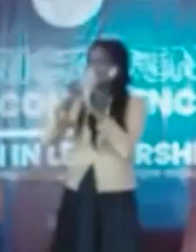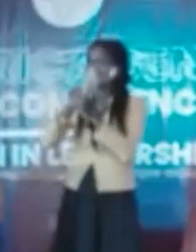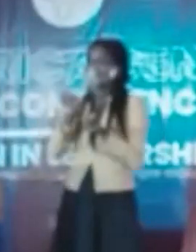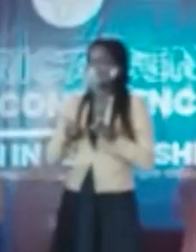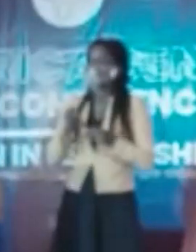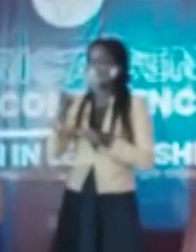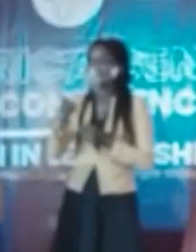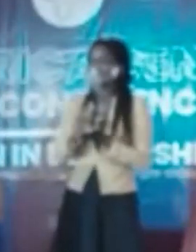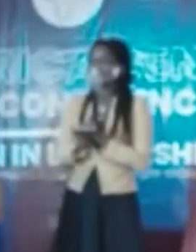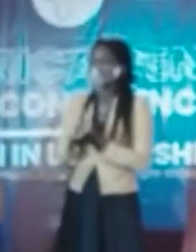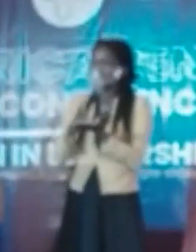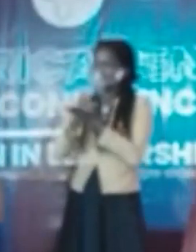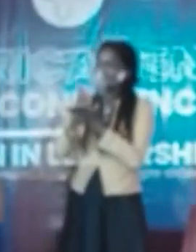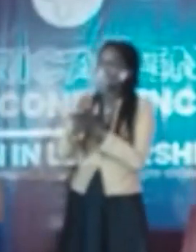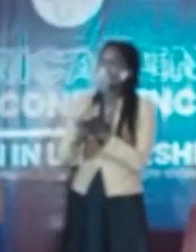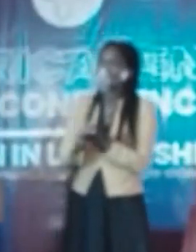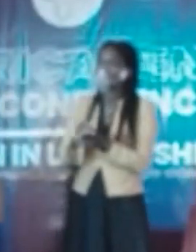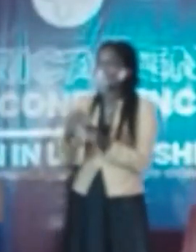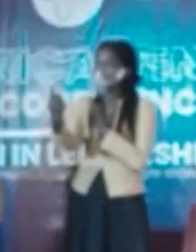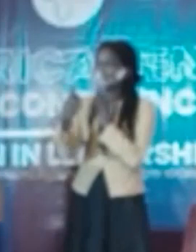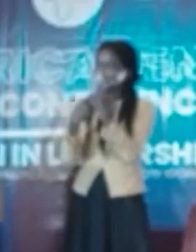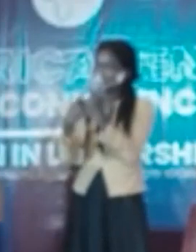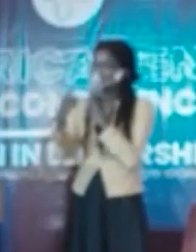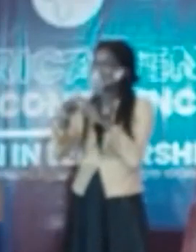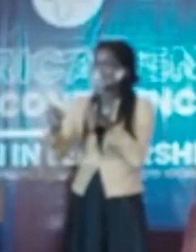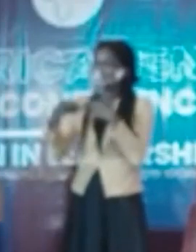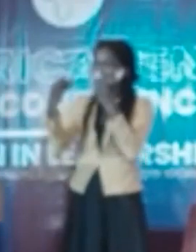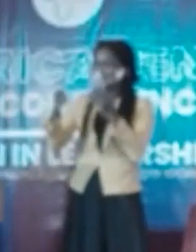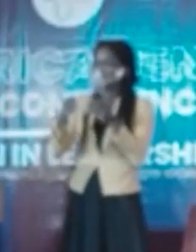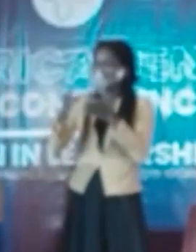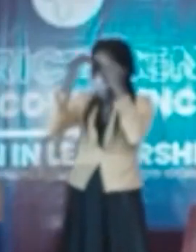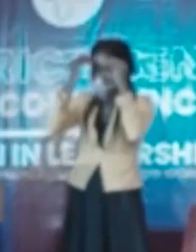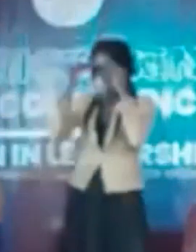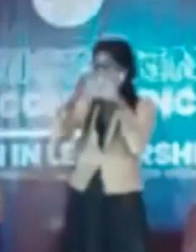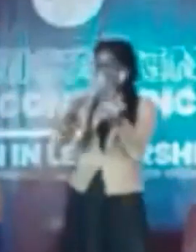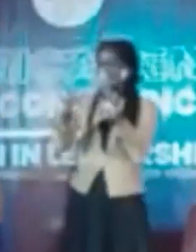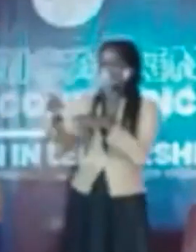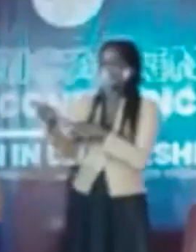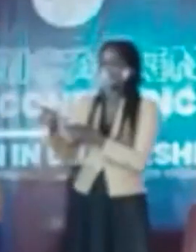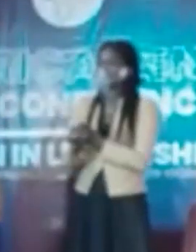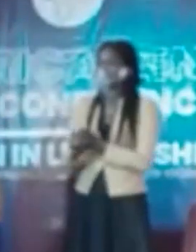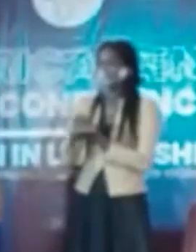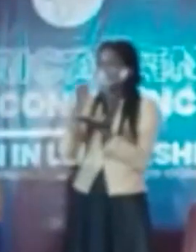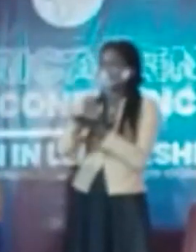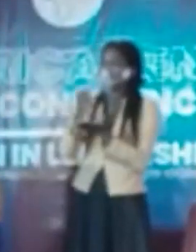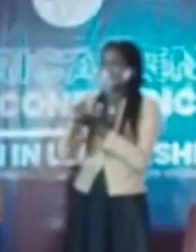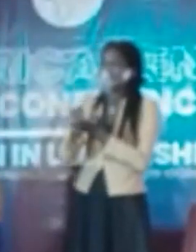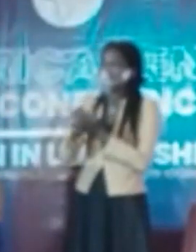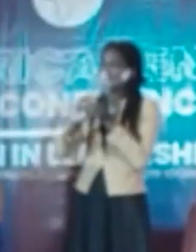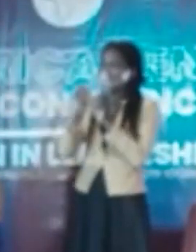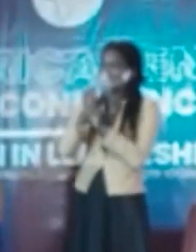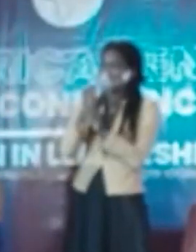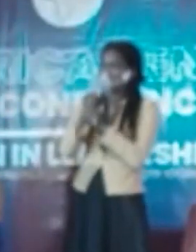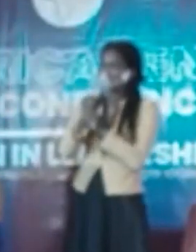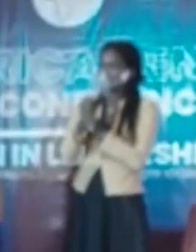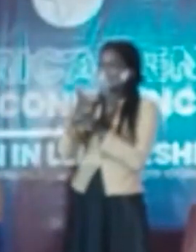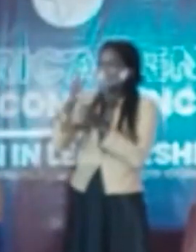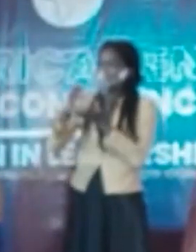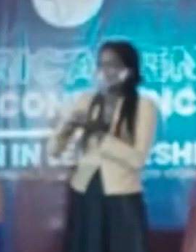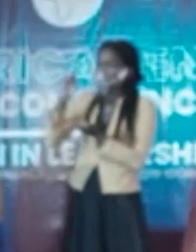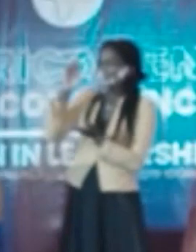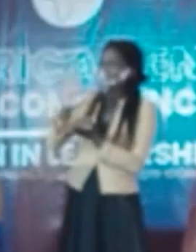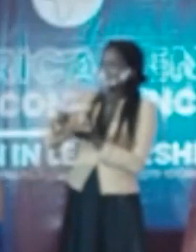through motivational talks and donation of learning materials. The bank has previously used proceeds from its signature event,